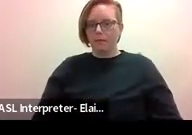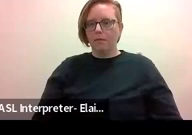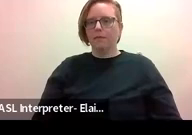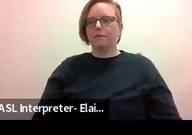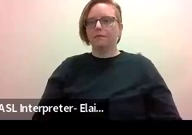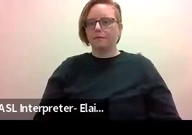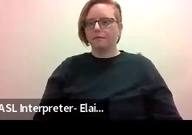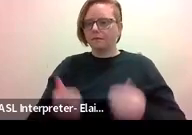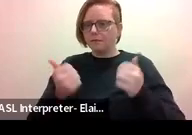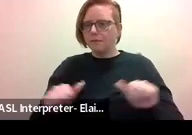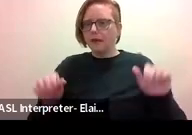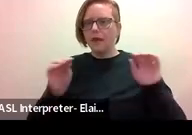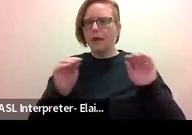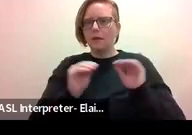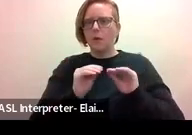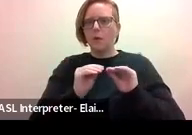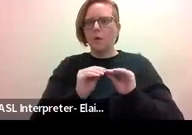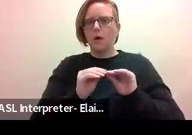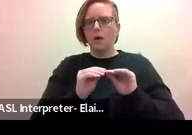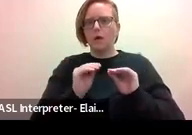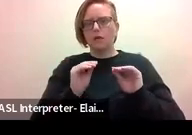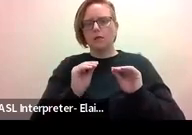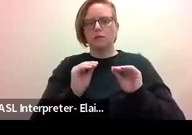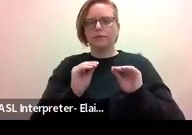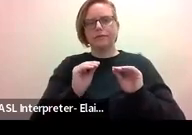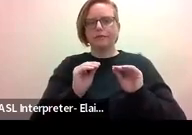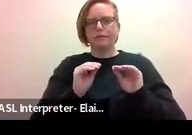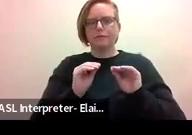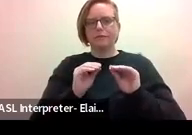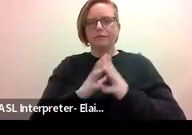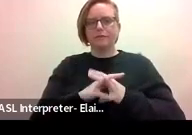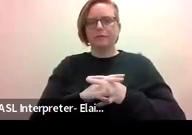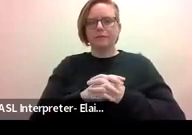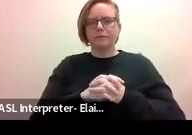Any more? Let me see.